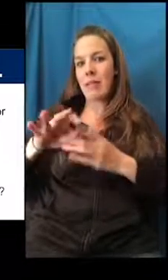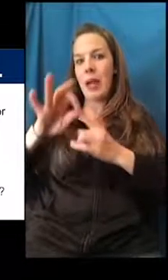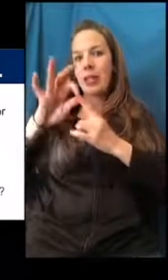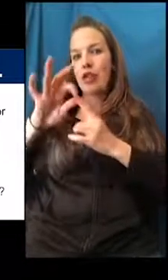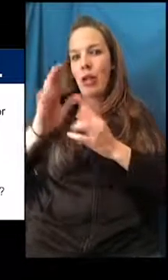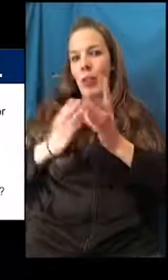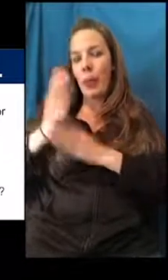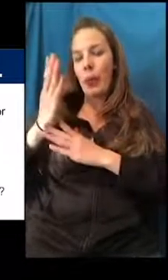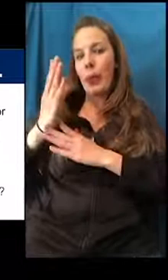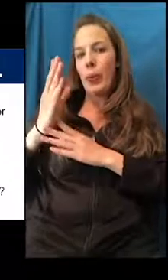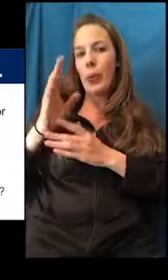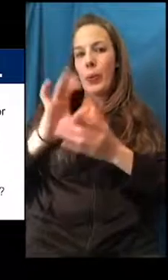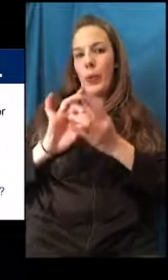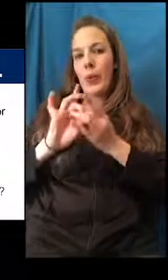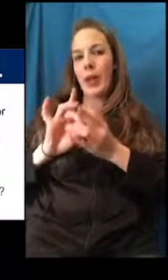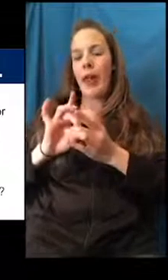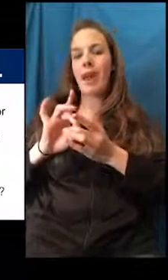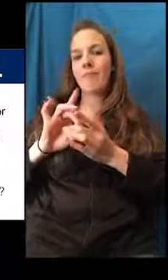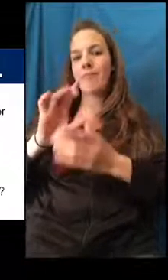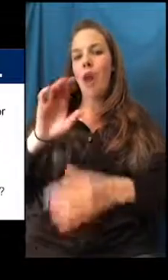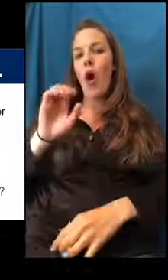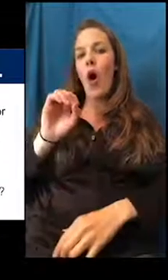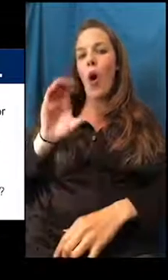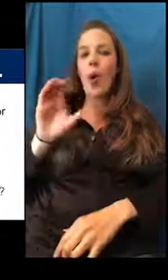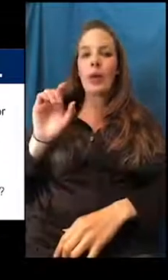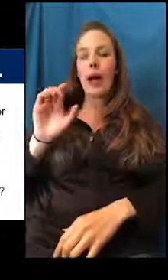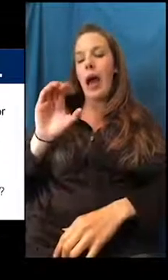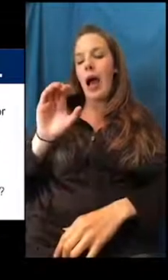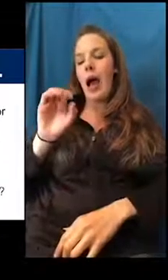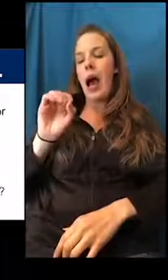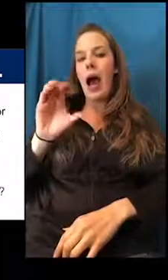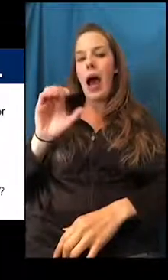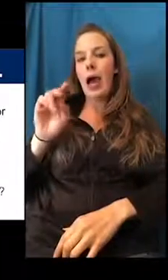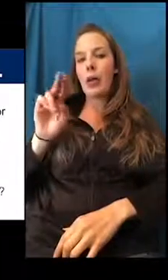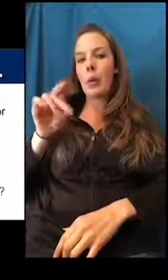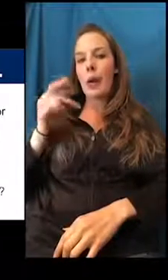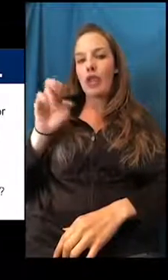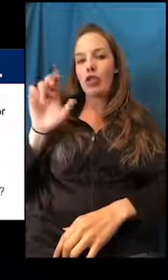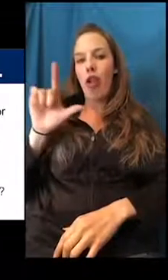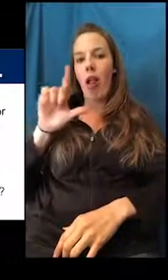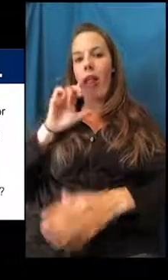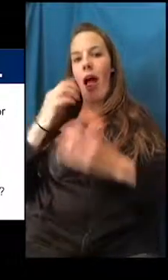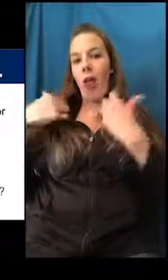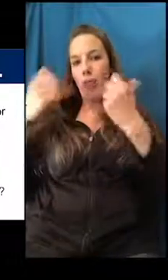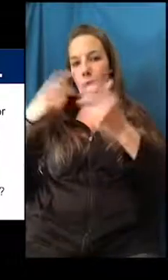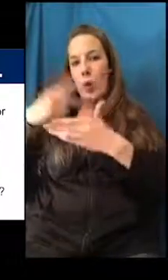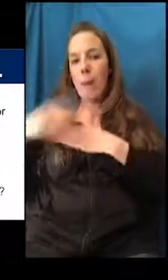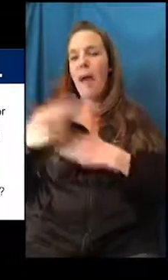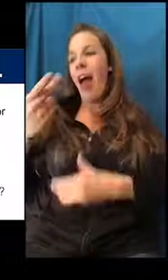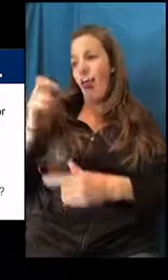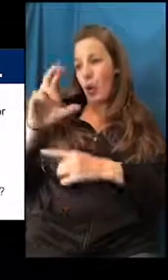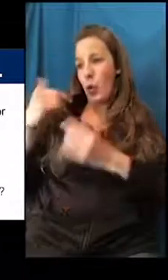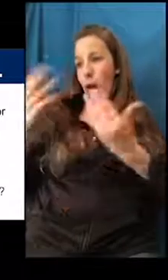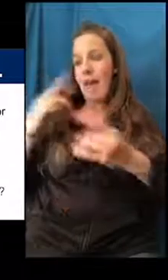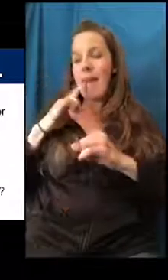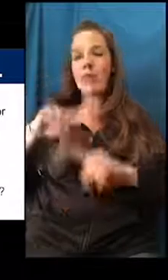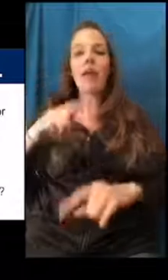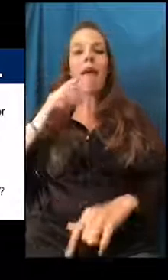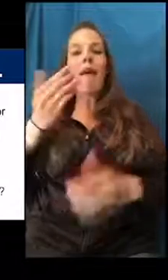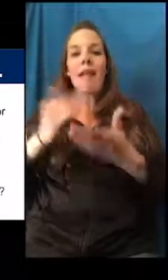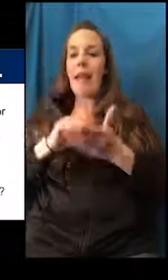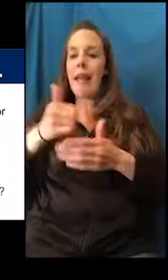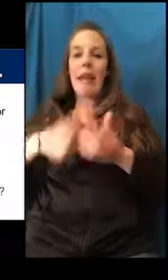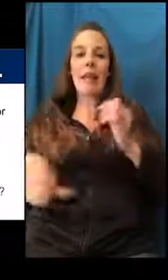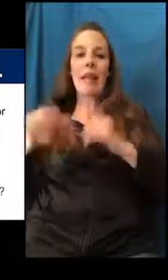related occupational health program. So I'll let Heather go ahead and answer that one. So again, for any business, we